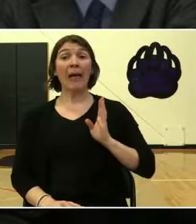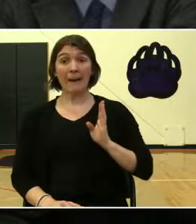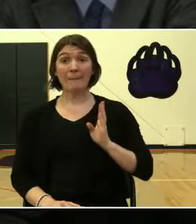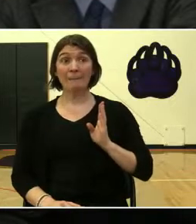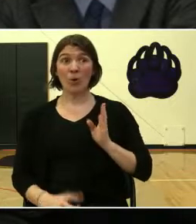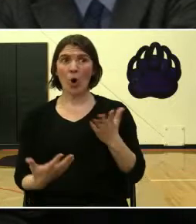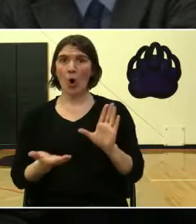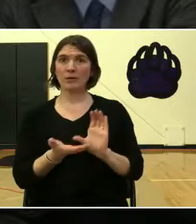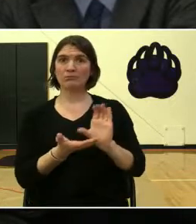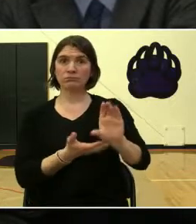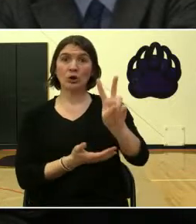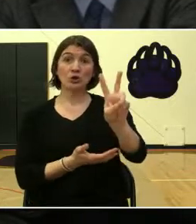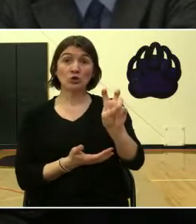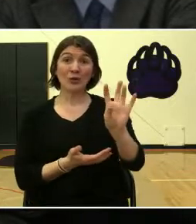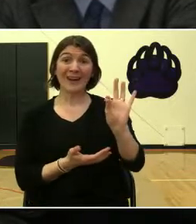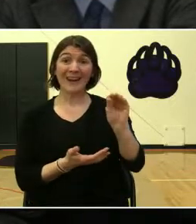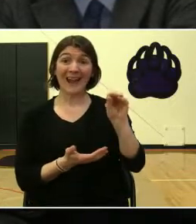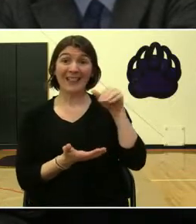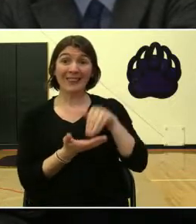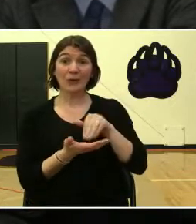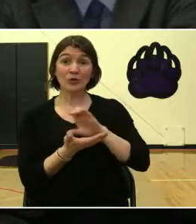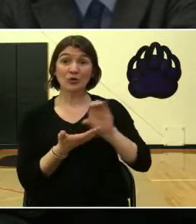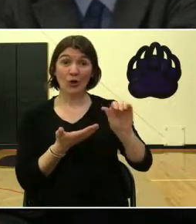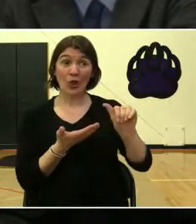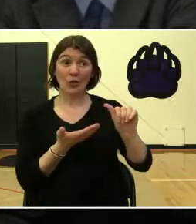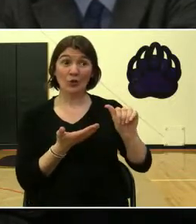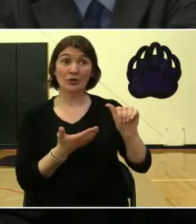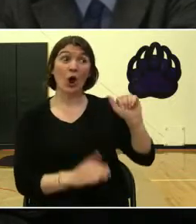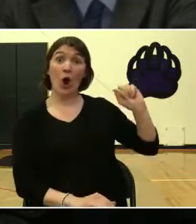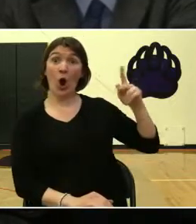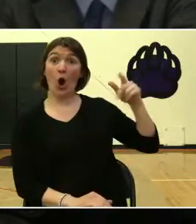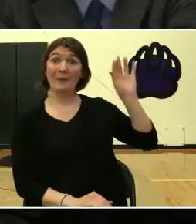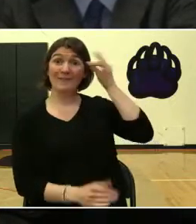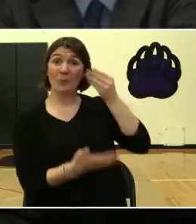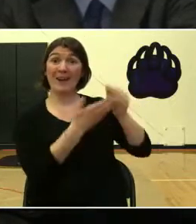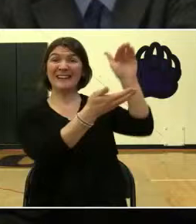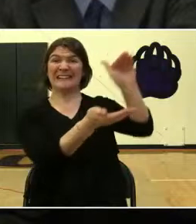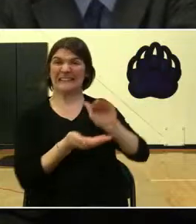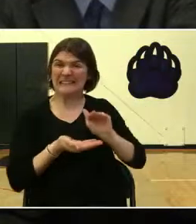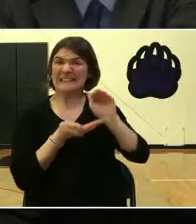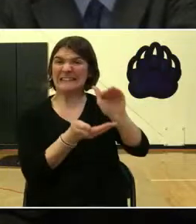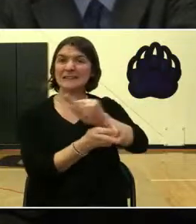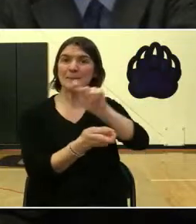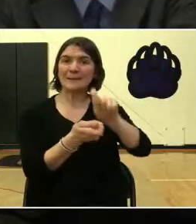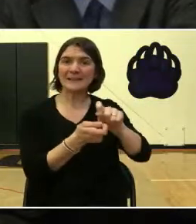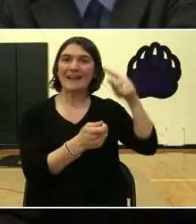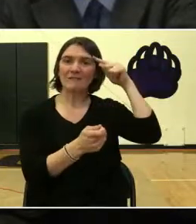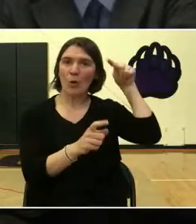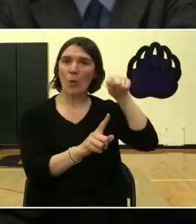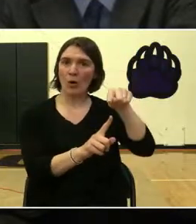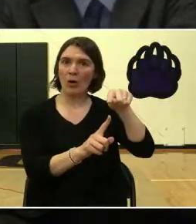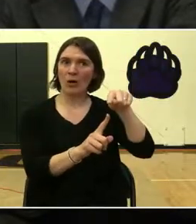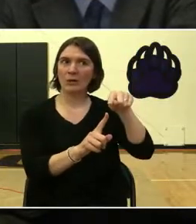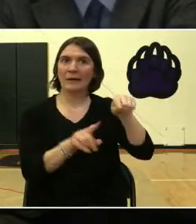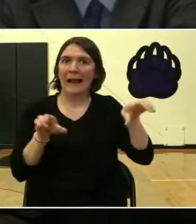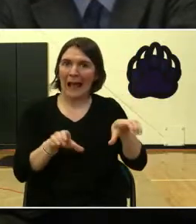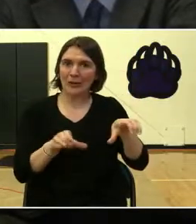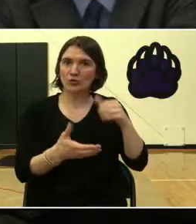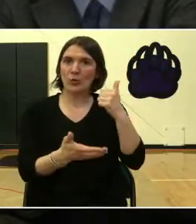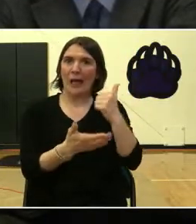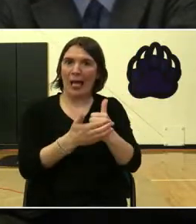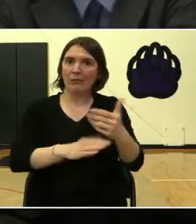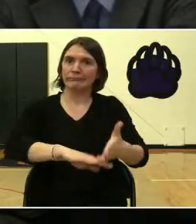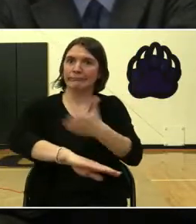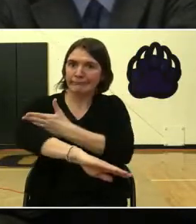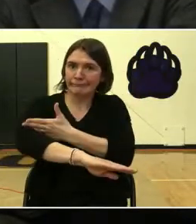allocated $290,000 out of the arpa funds toward specifically implementing actions out of the